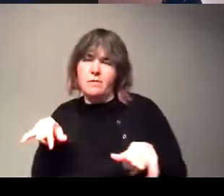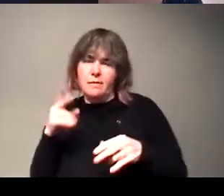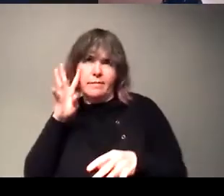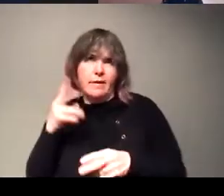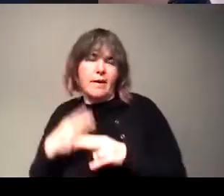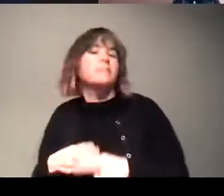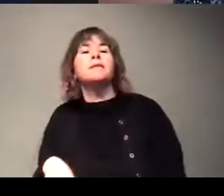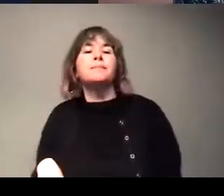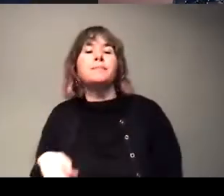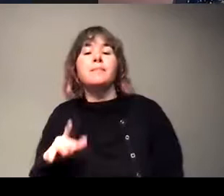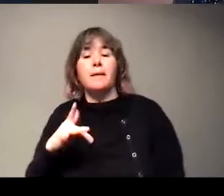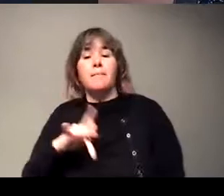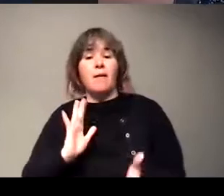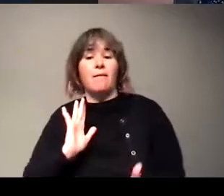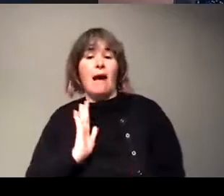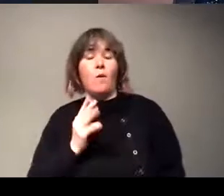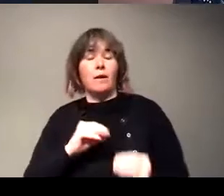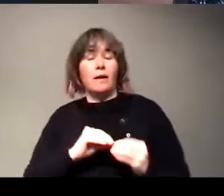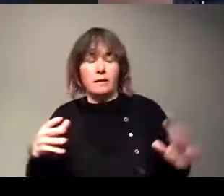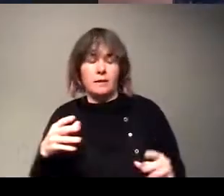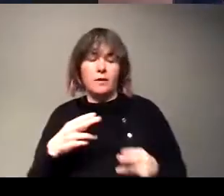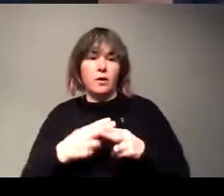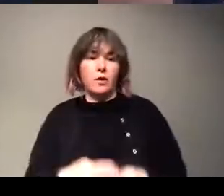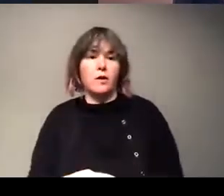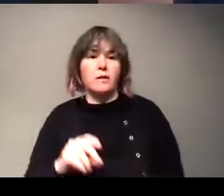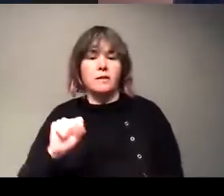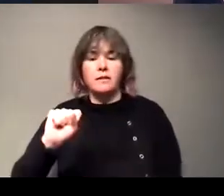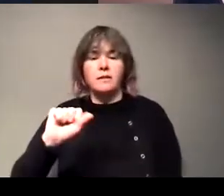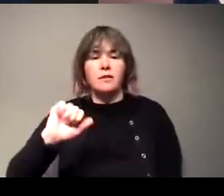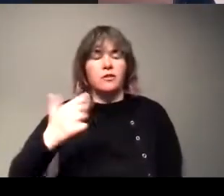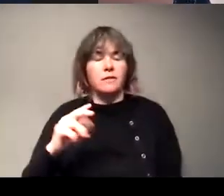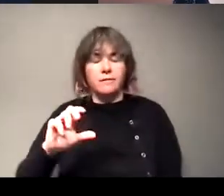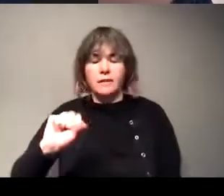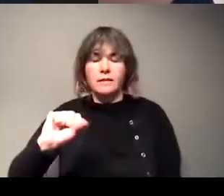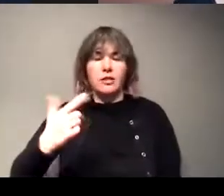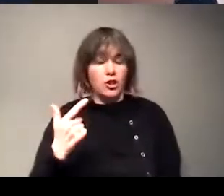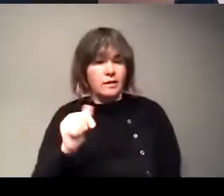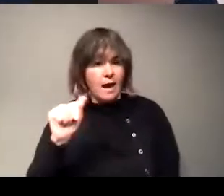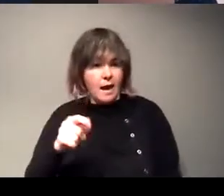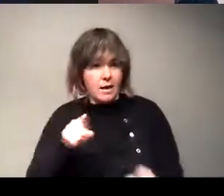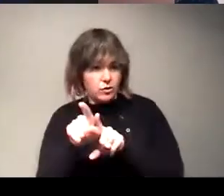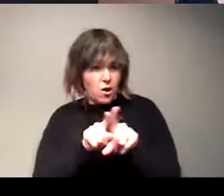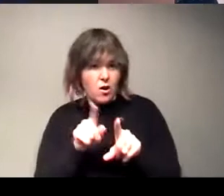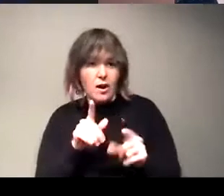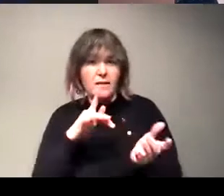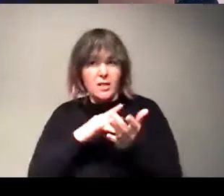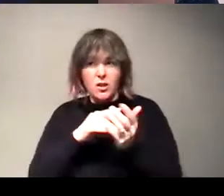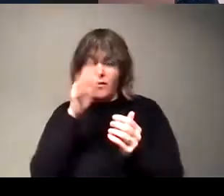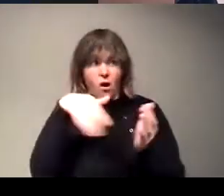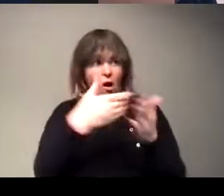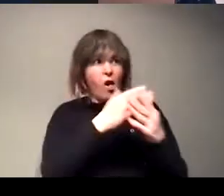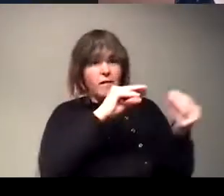of our own Milky Way galaxy. Our supermassive black hole is called Sagittarius A star. And they're at the centers of pretty much all the galaxies that we've